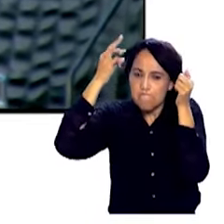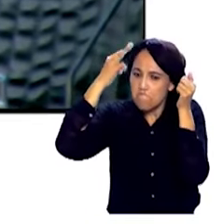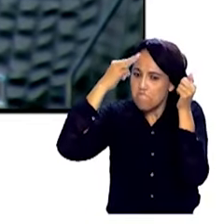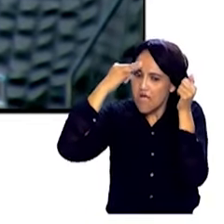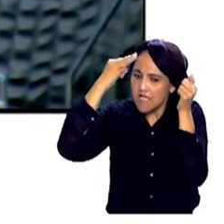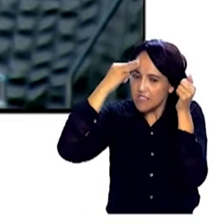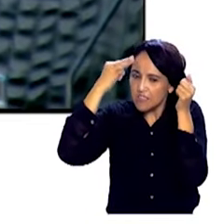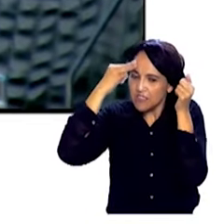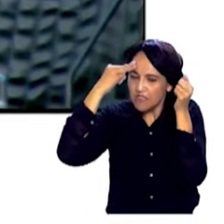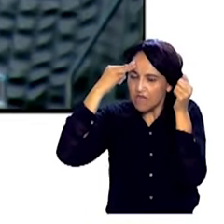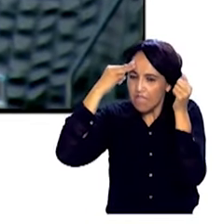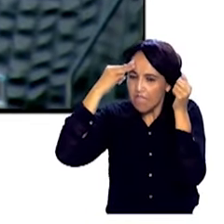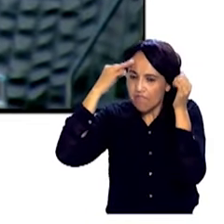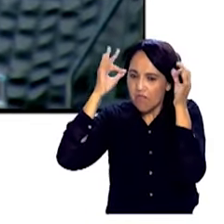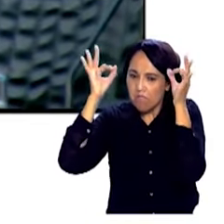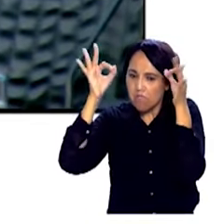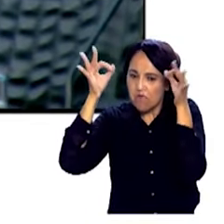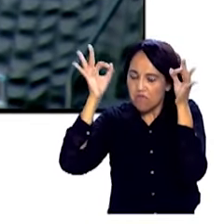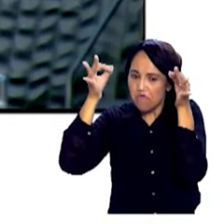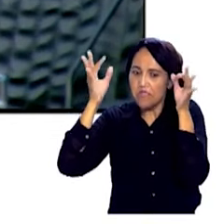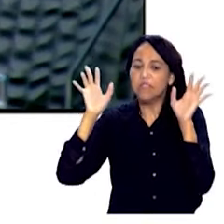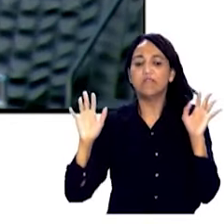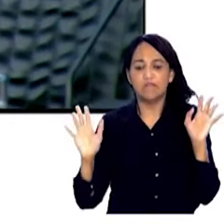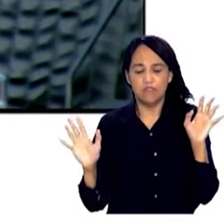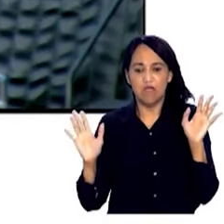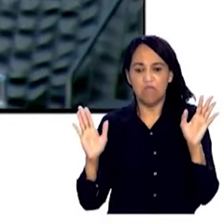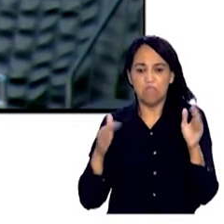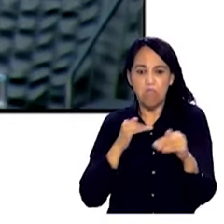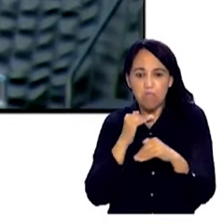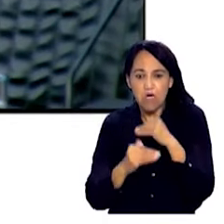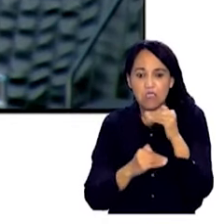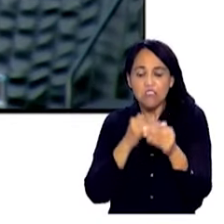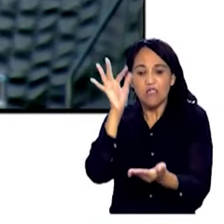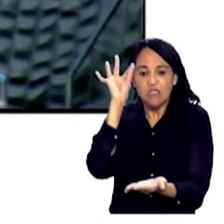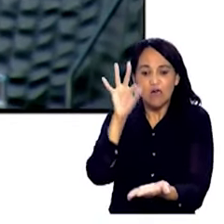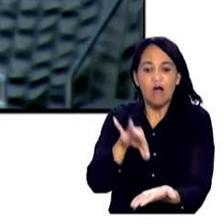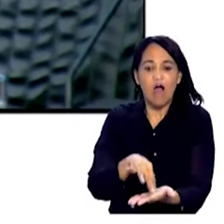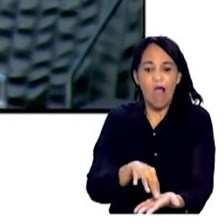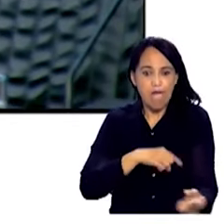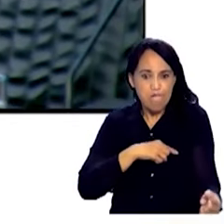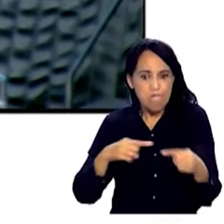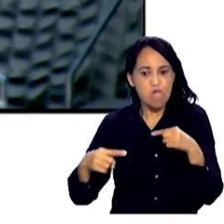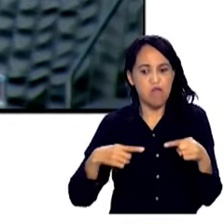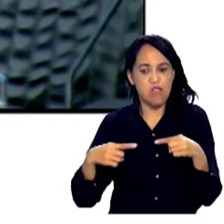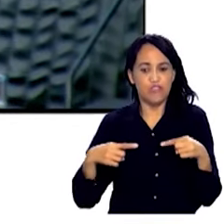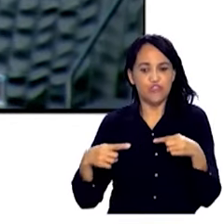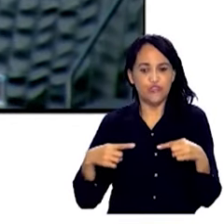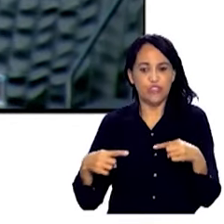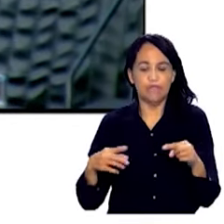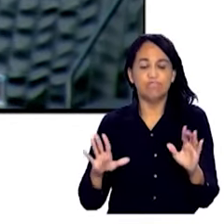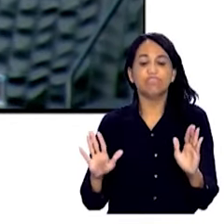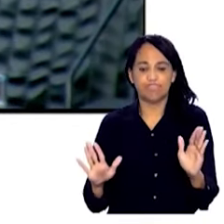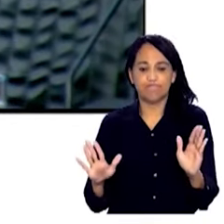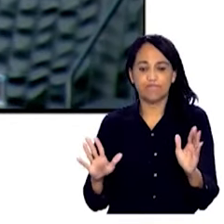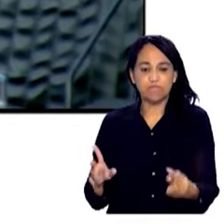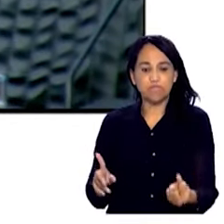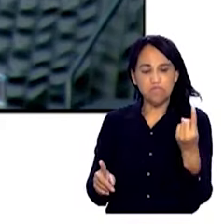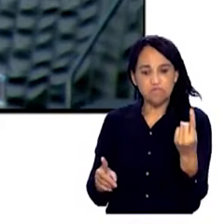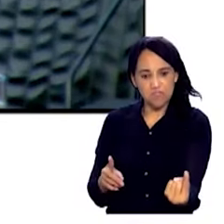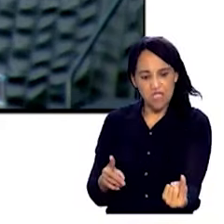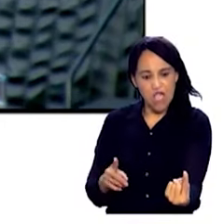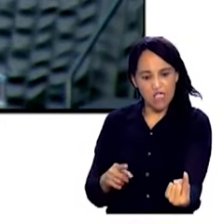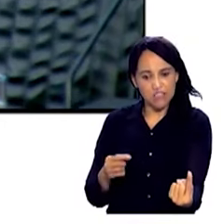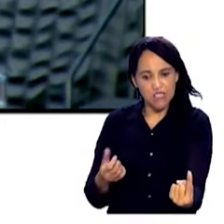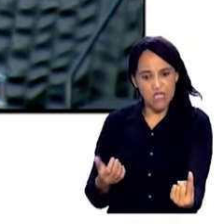justices is unusually political nominations are Public as our confirmation hearings before the senate and